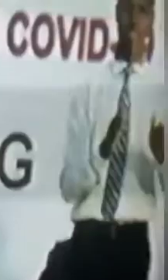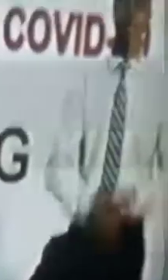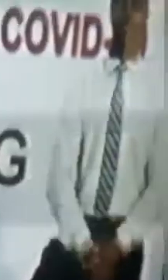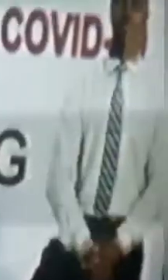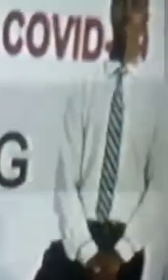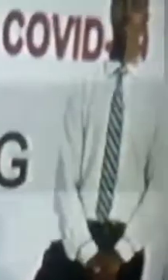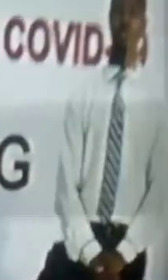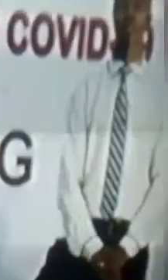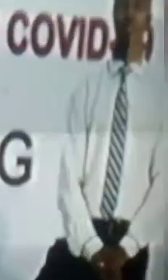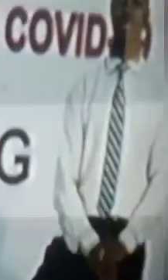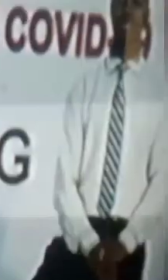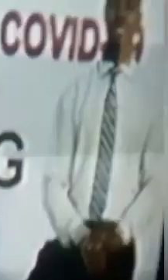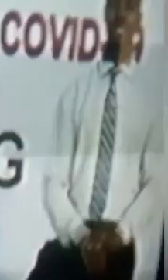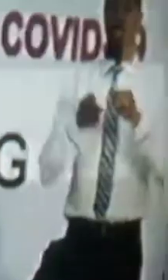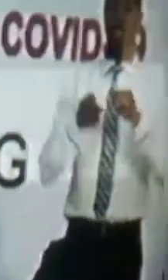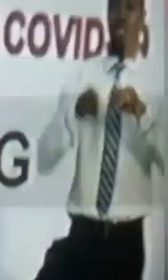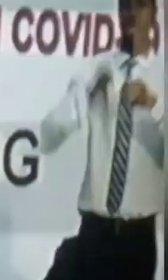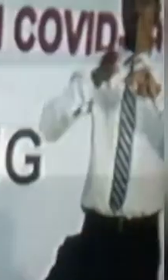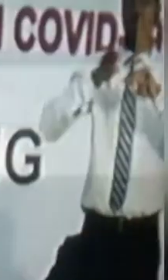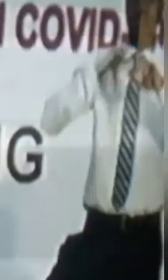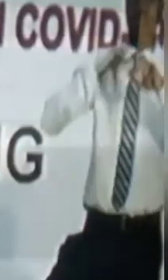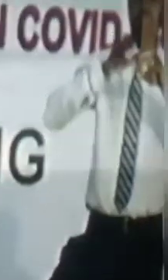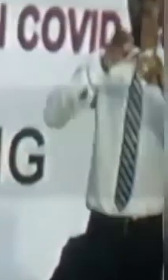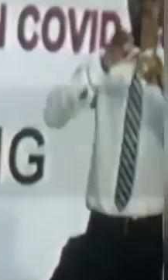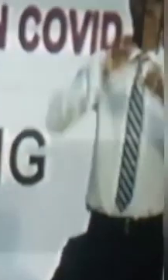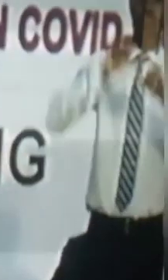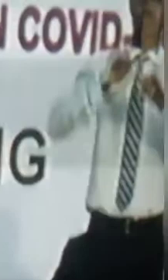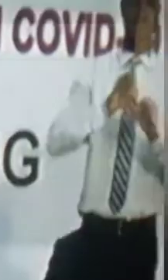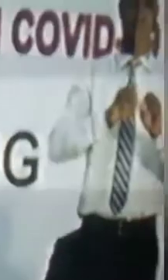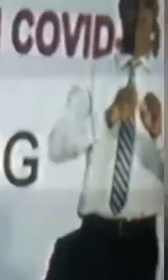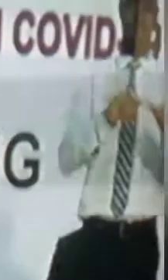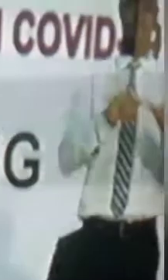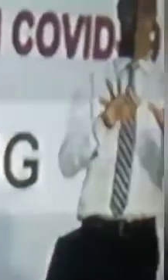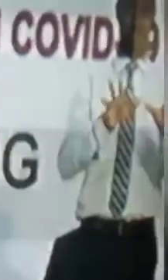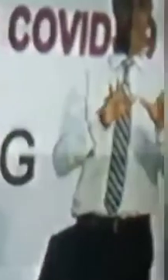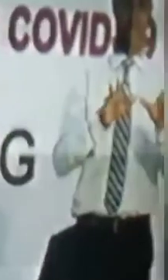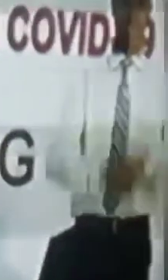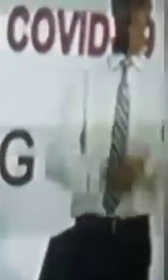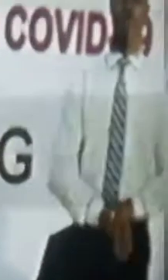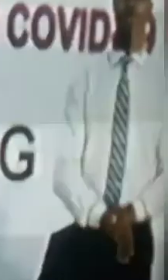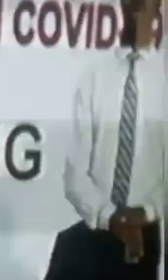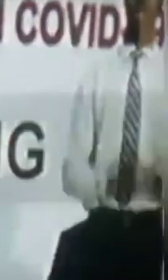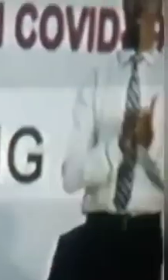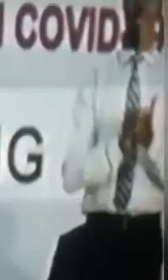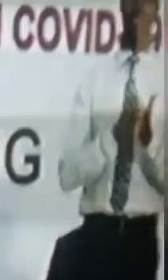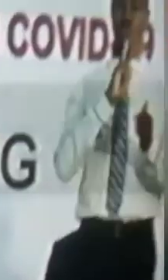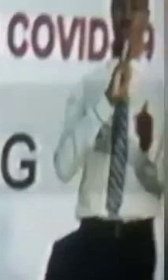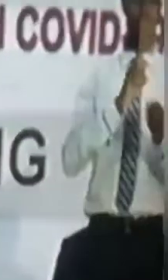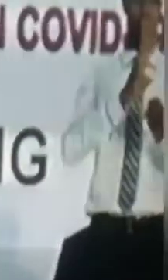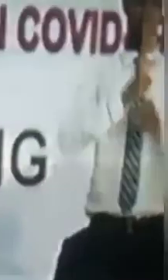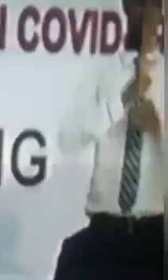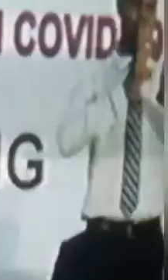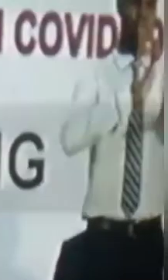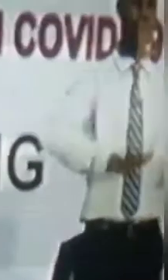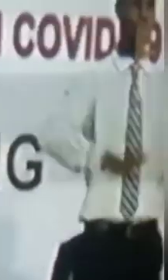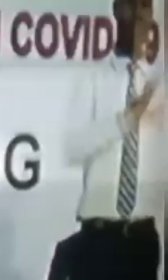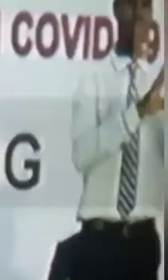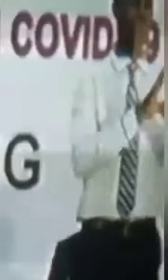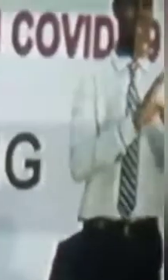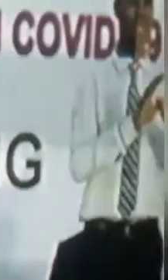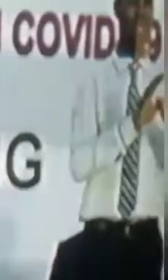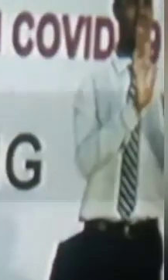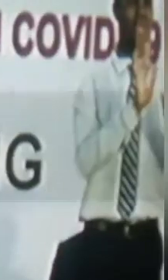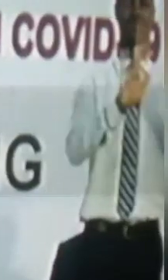The increase in cases with no clear epidemiological definition will mean that there will be a